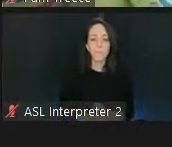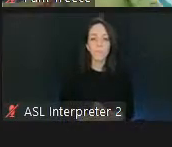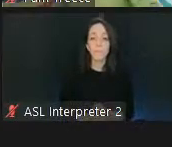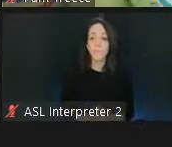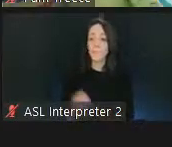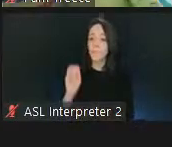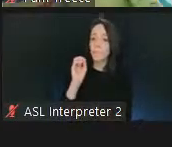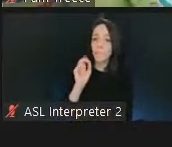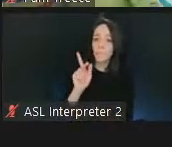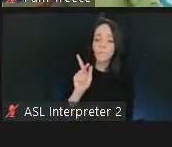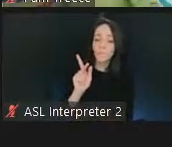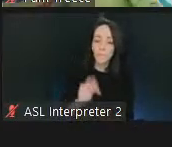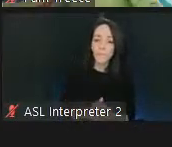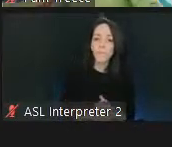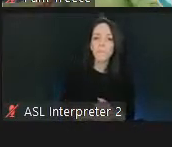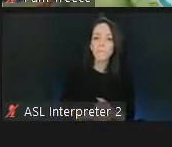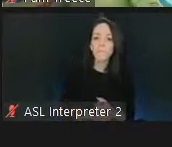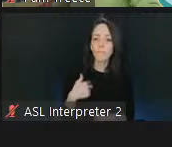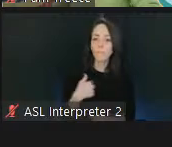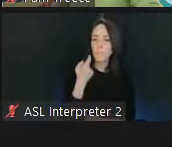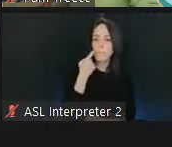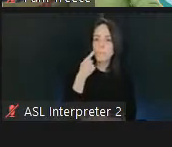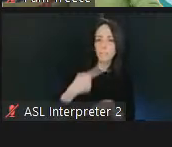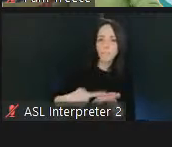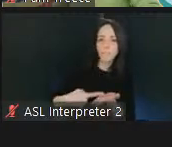Okay, as we discussed earlier,